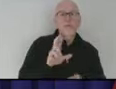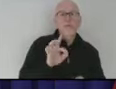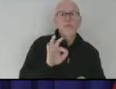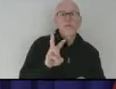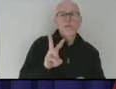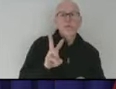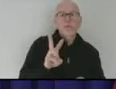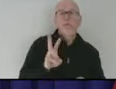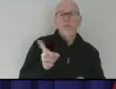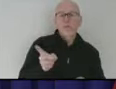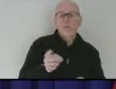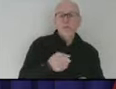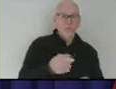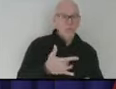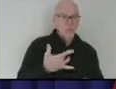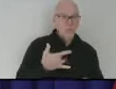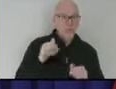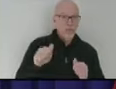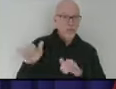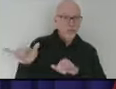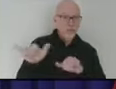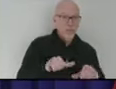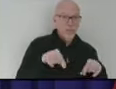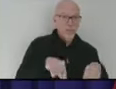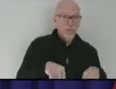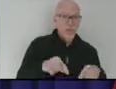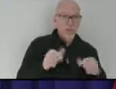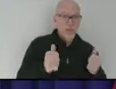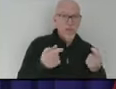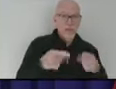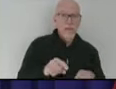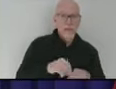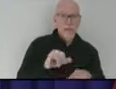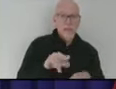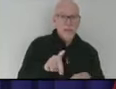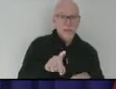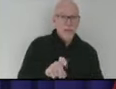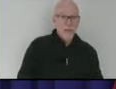there any chance that could be considered as something here in Indiana?